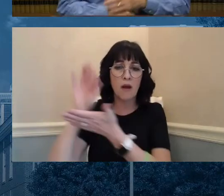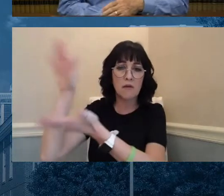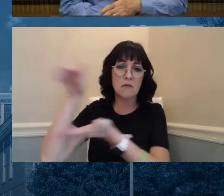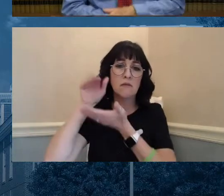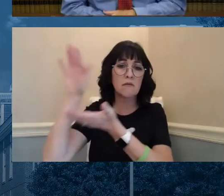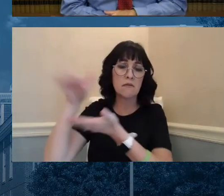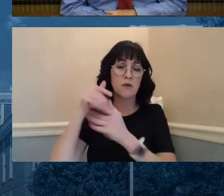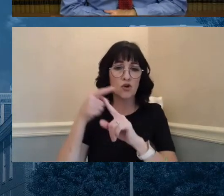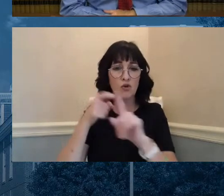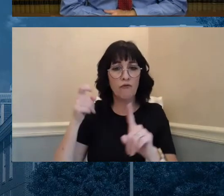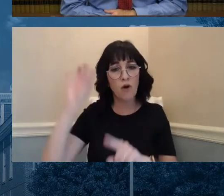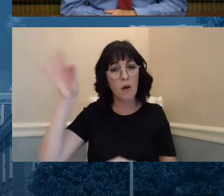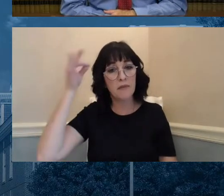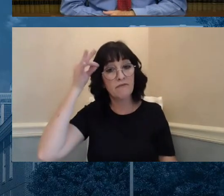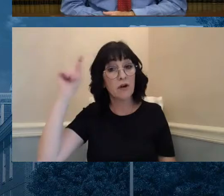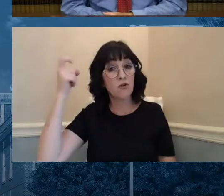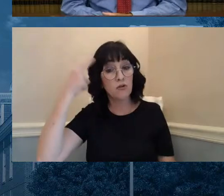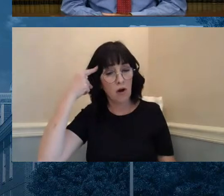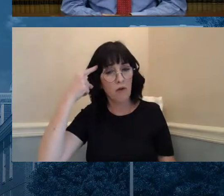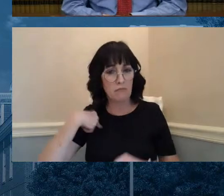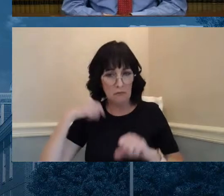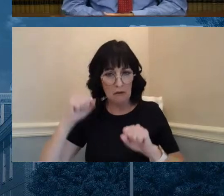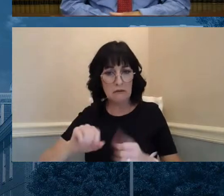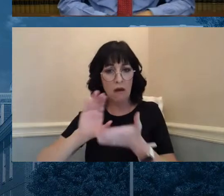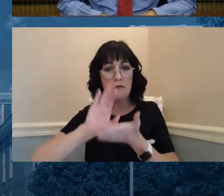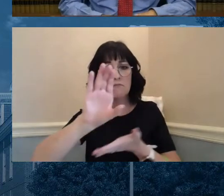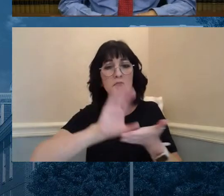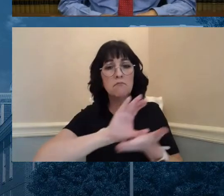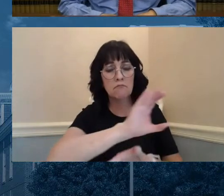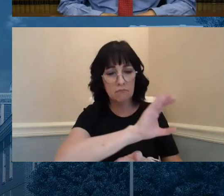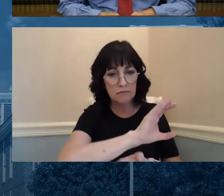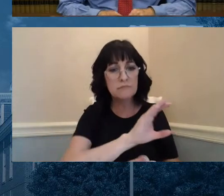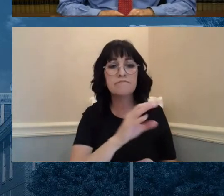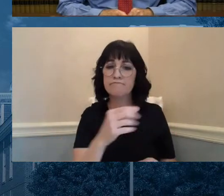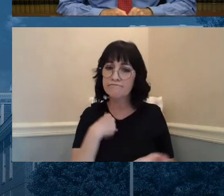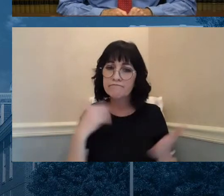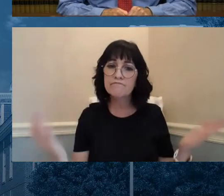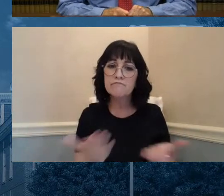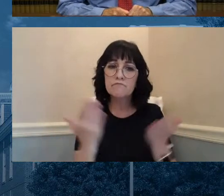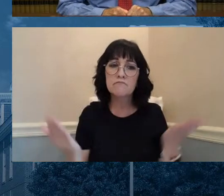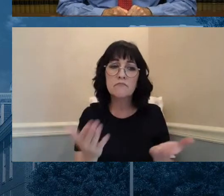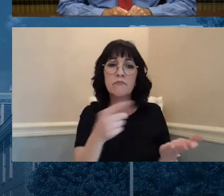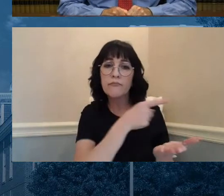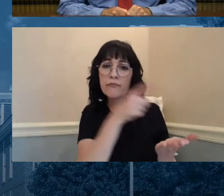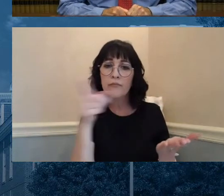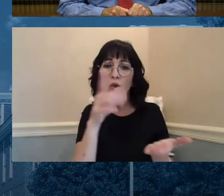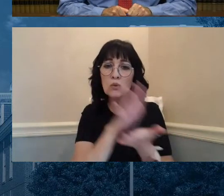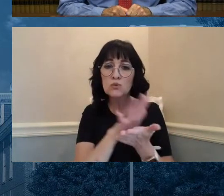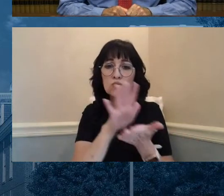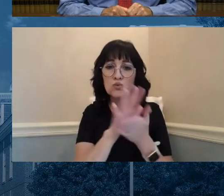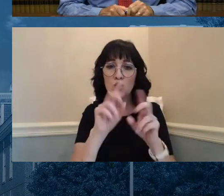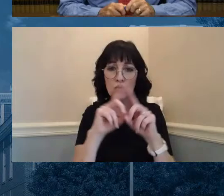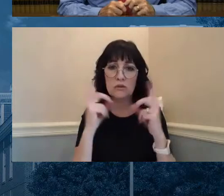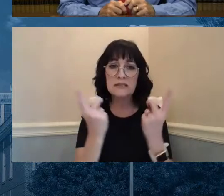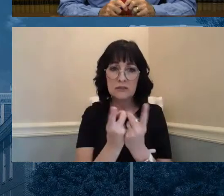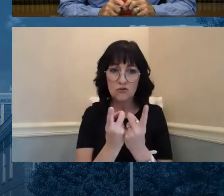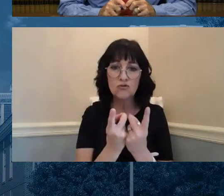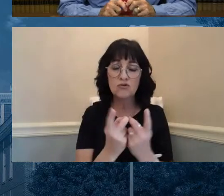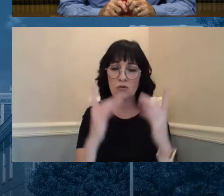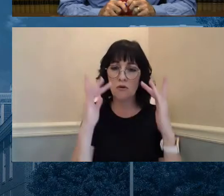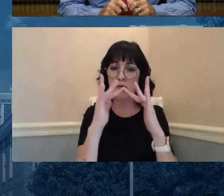individual school districts. We would encourage everyone with the children in the schools to pay attention and contact